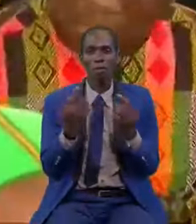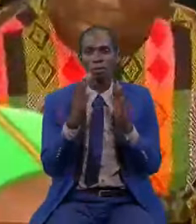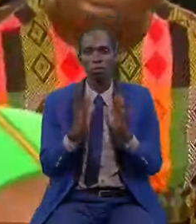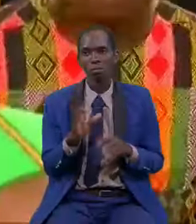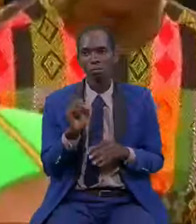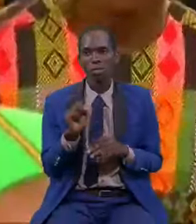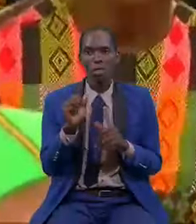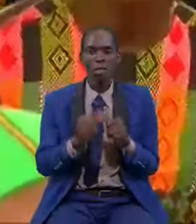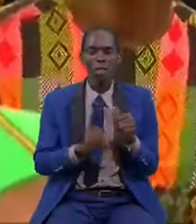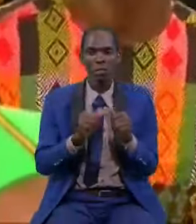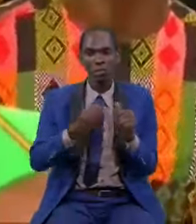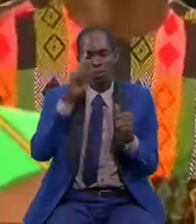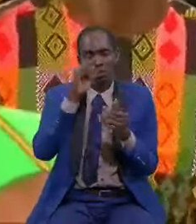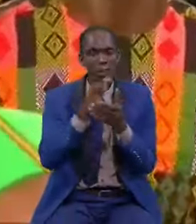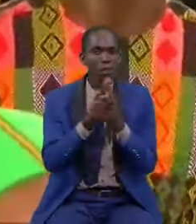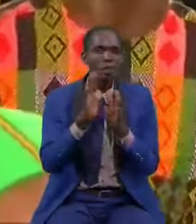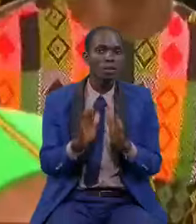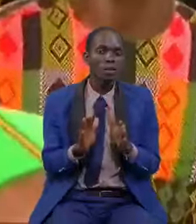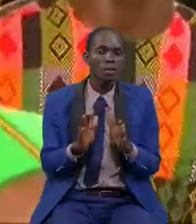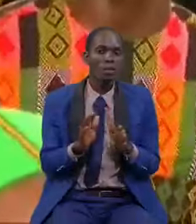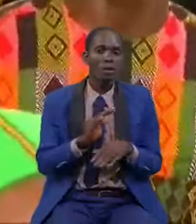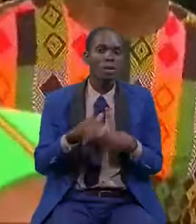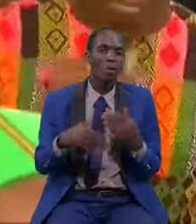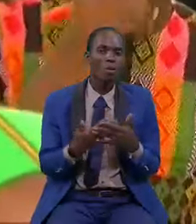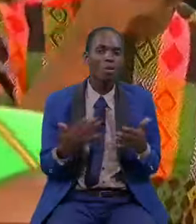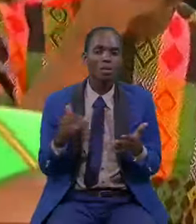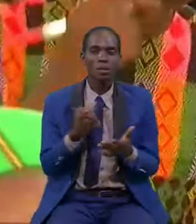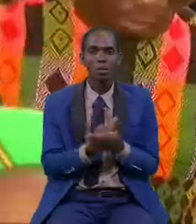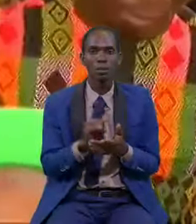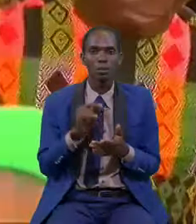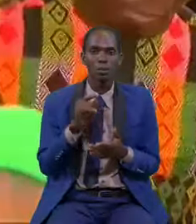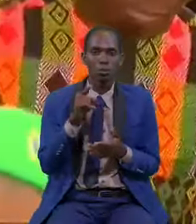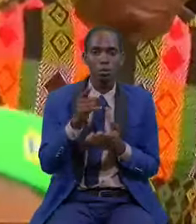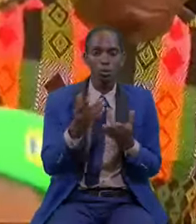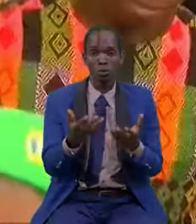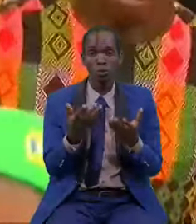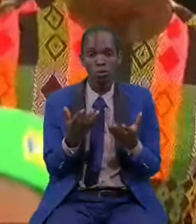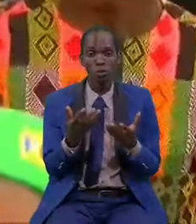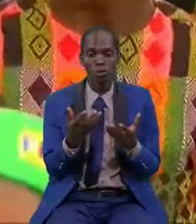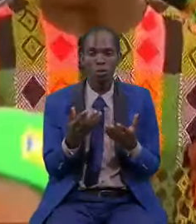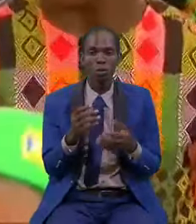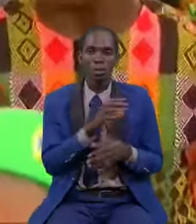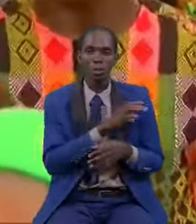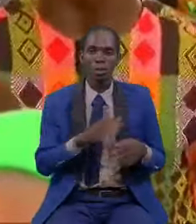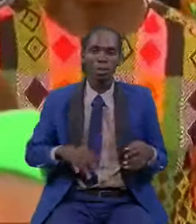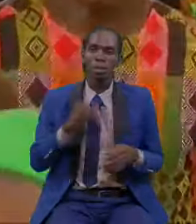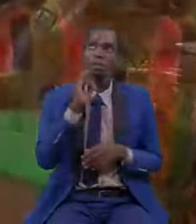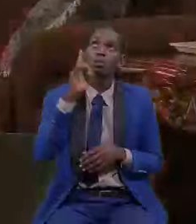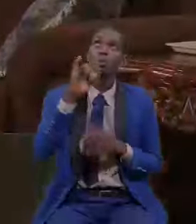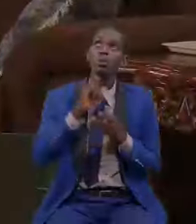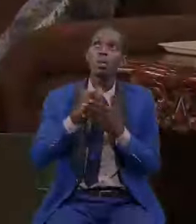saint, every good thing you desire, actually Christ is the one that brings the fulfillment of